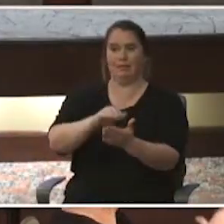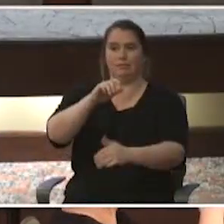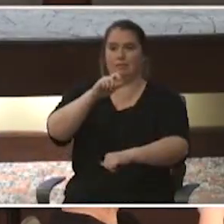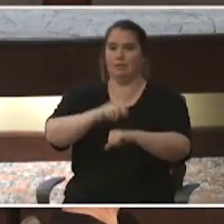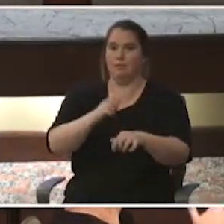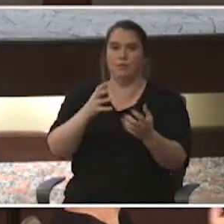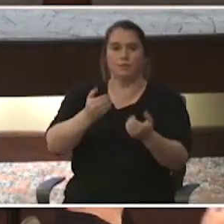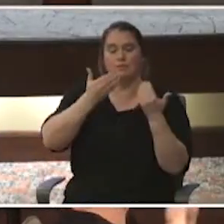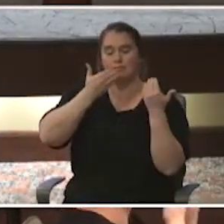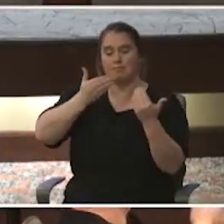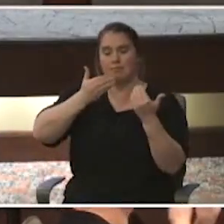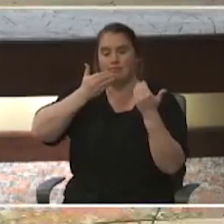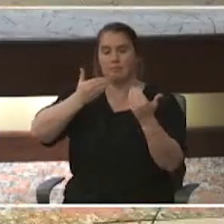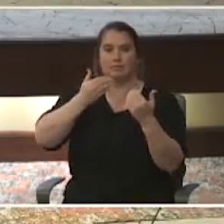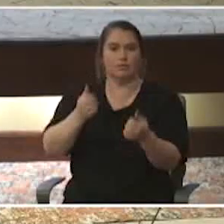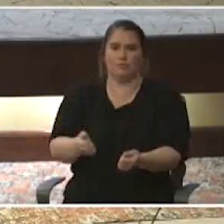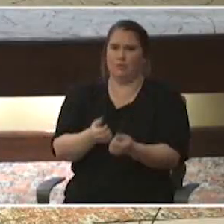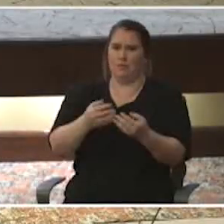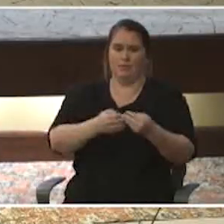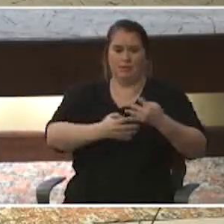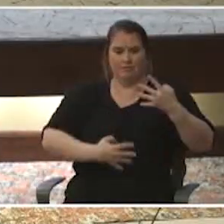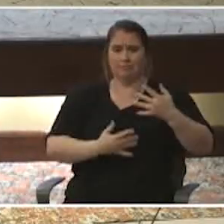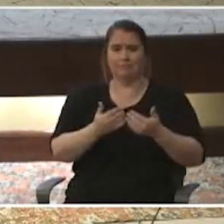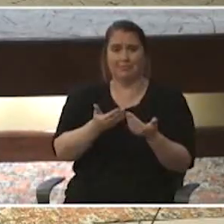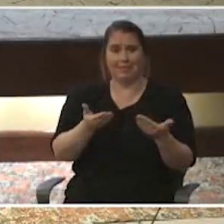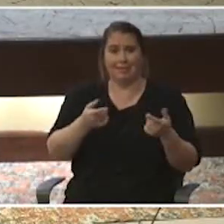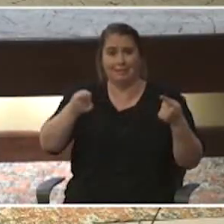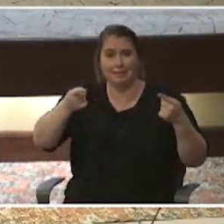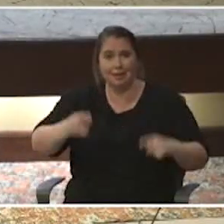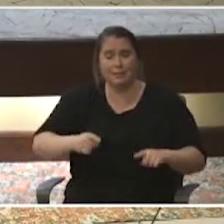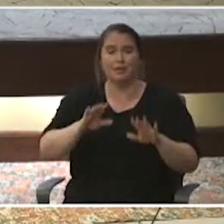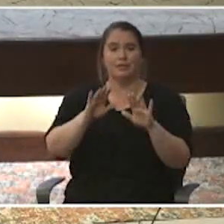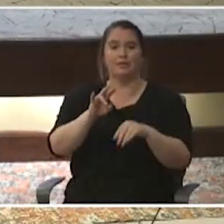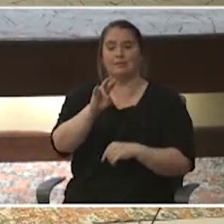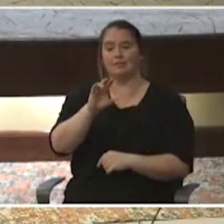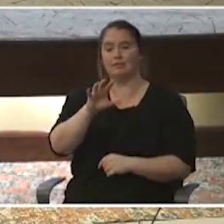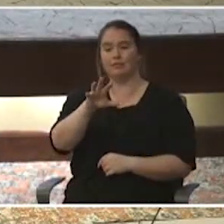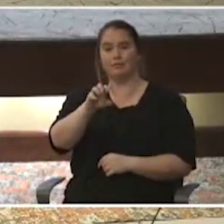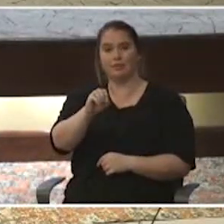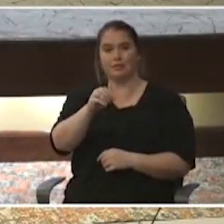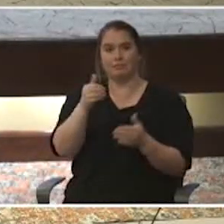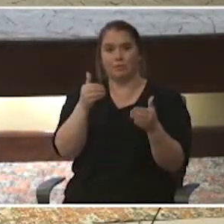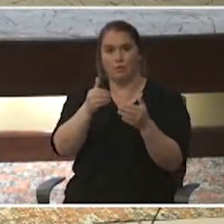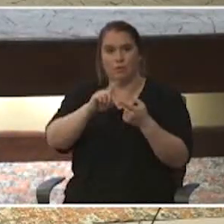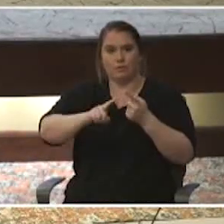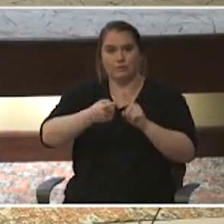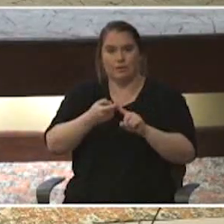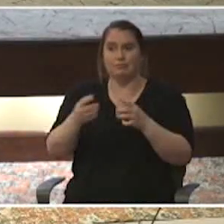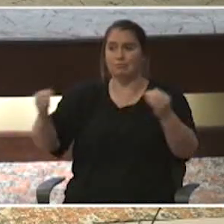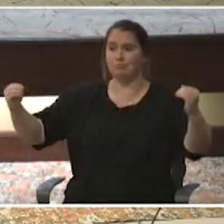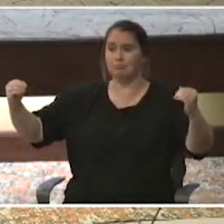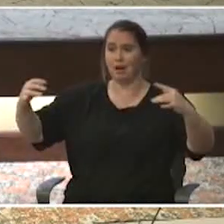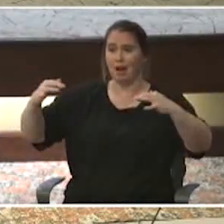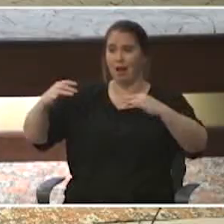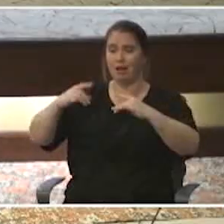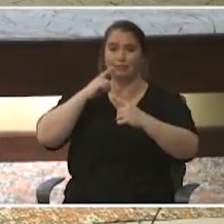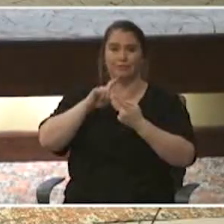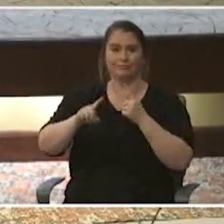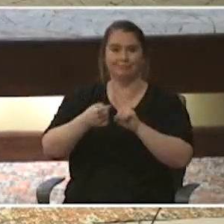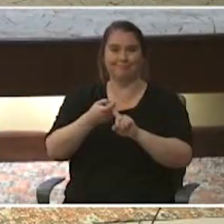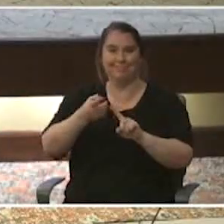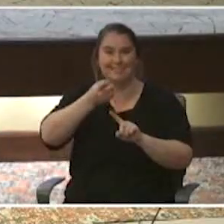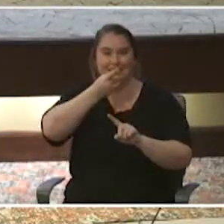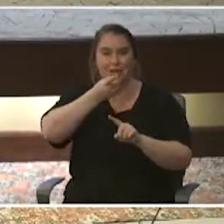who came. I mean, because so many things happened. When you're having 750 of your closest friends for dinner, the logistics can be a